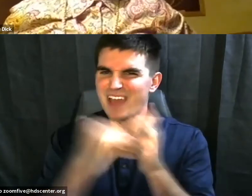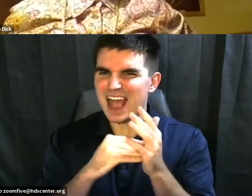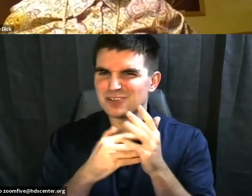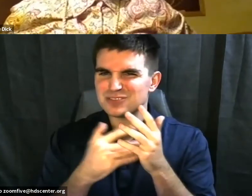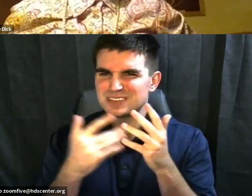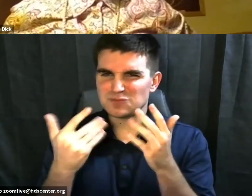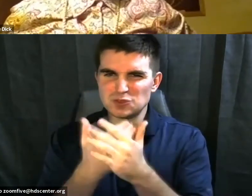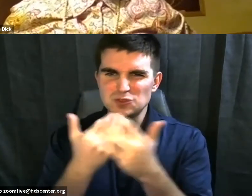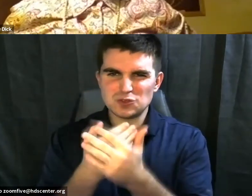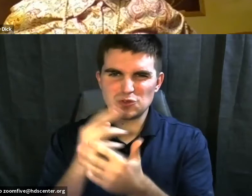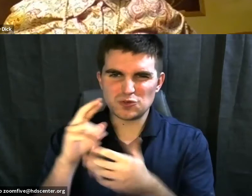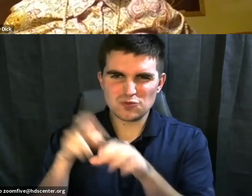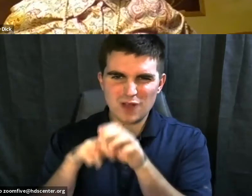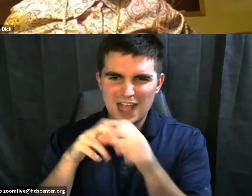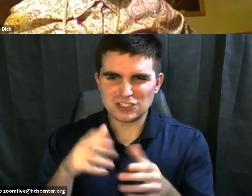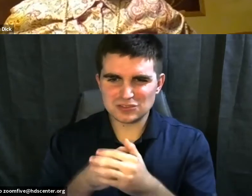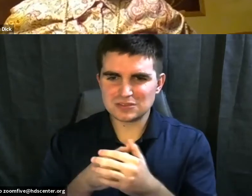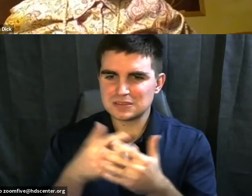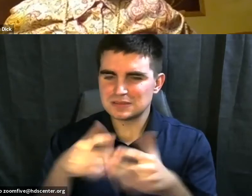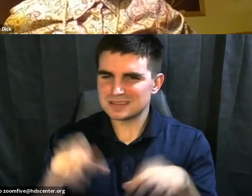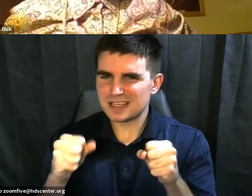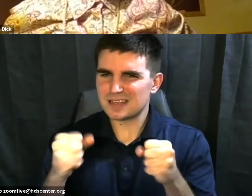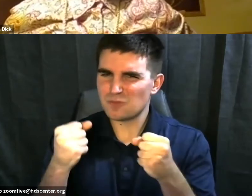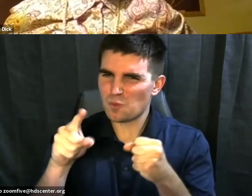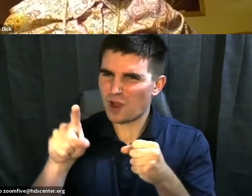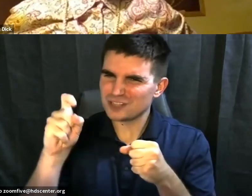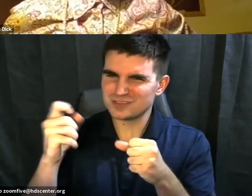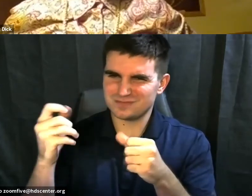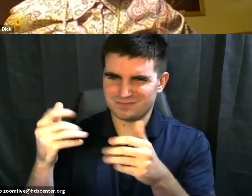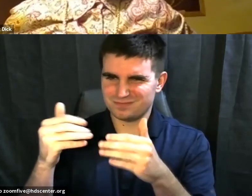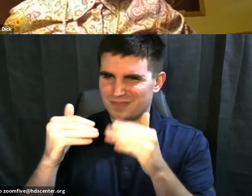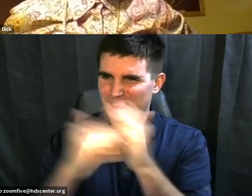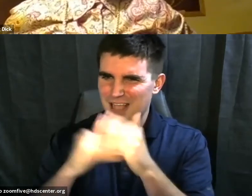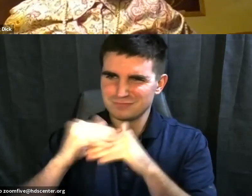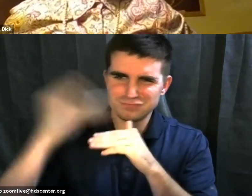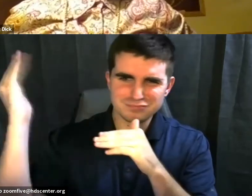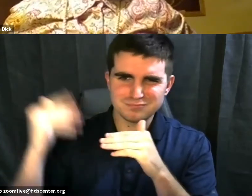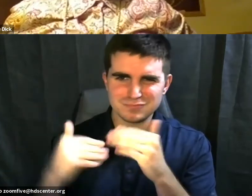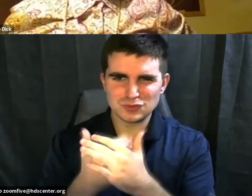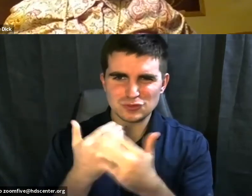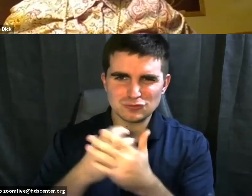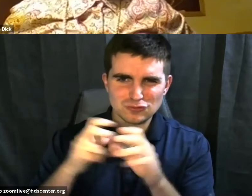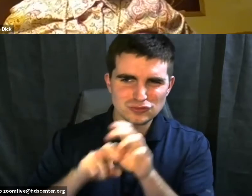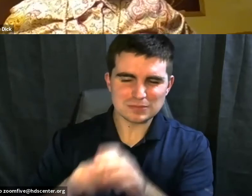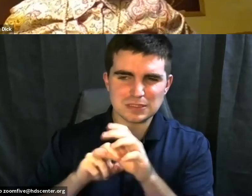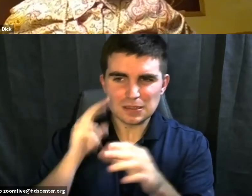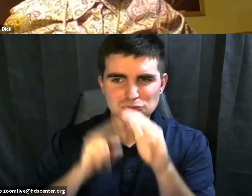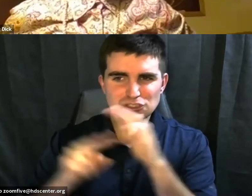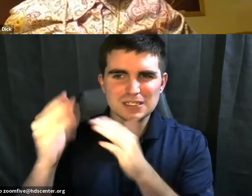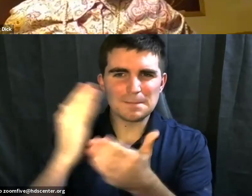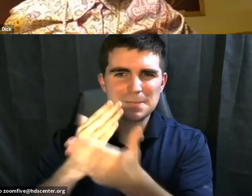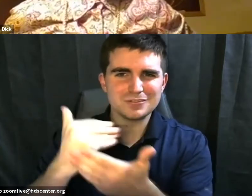taking hundreds of thousands of new trips, and projected these budget costs kind of